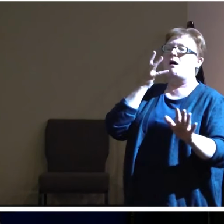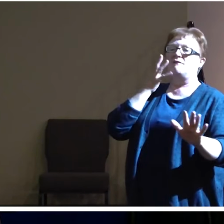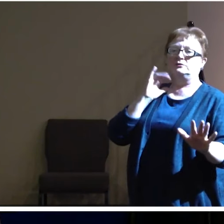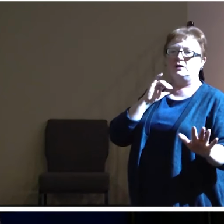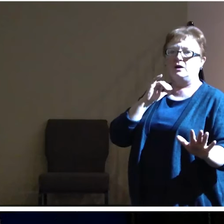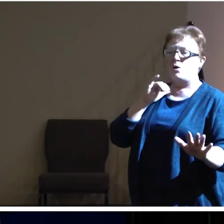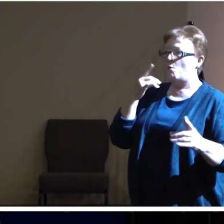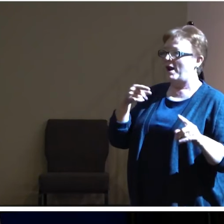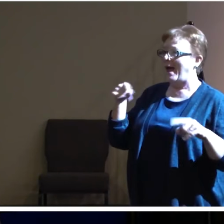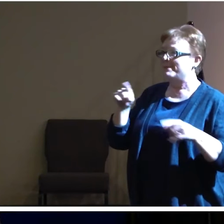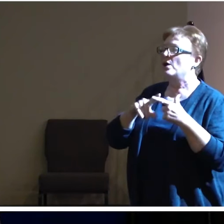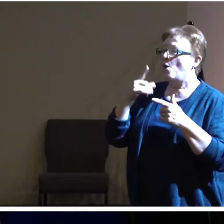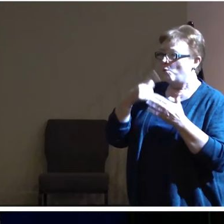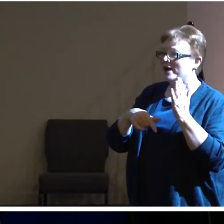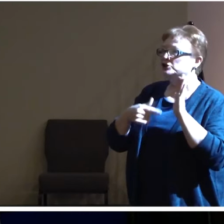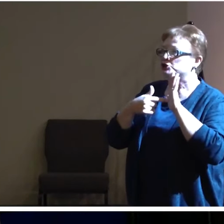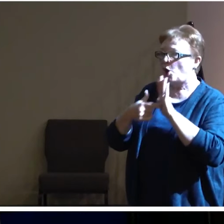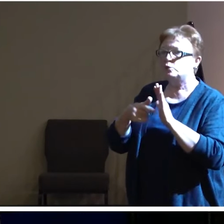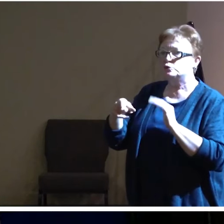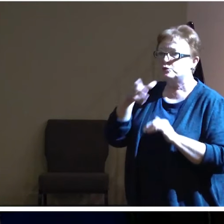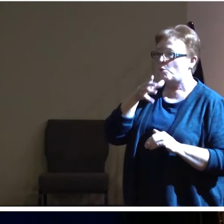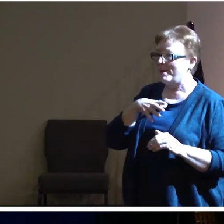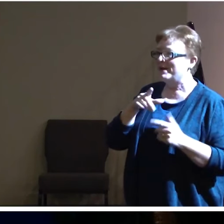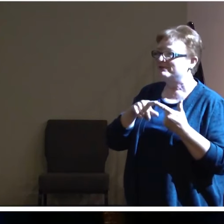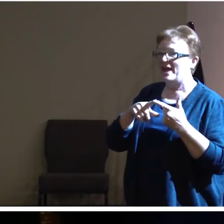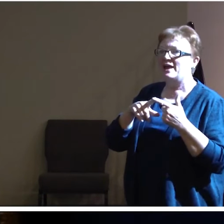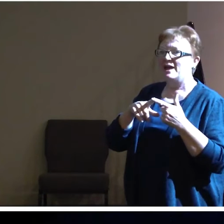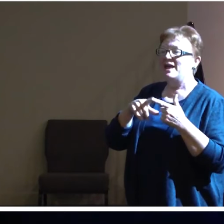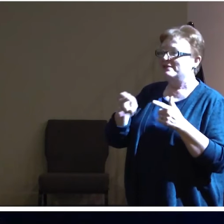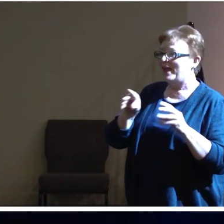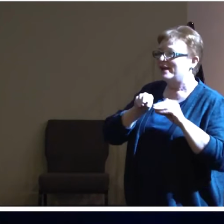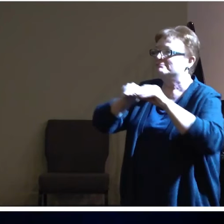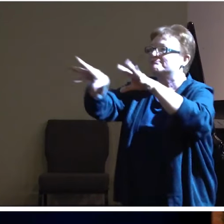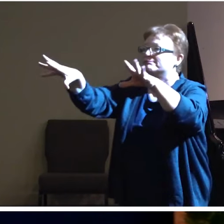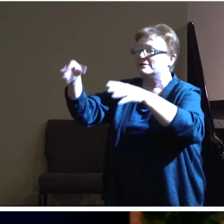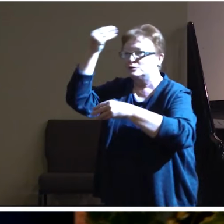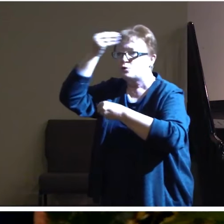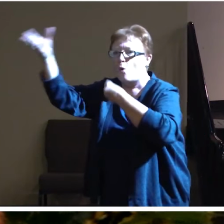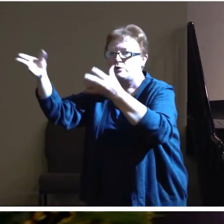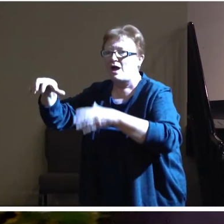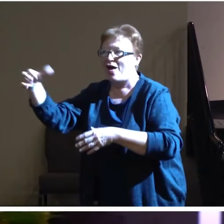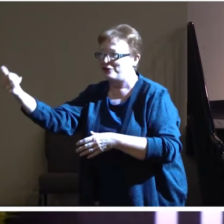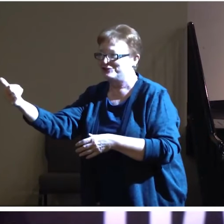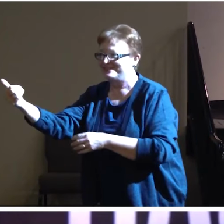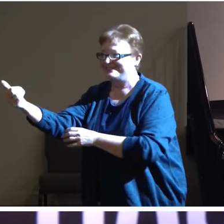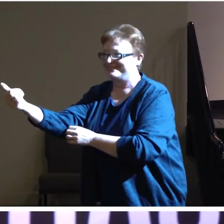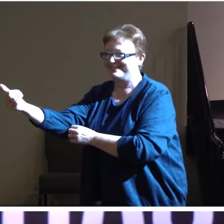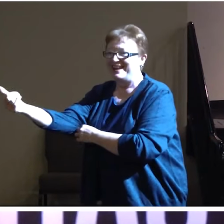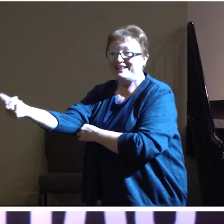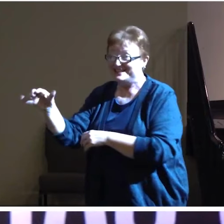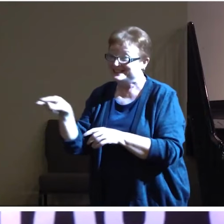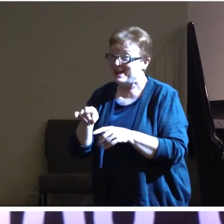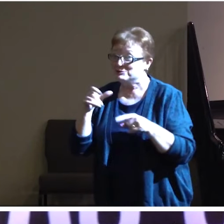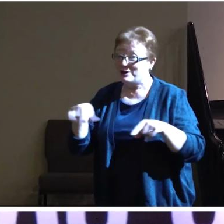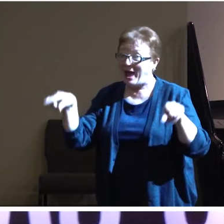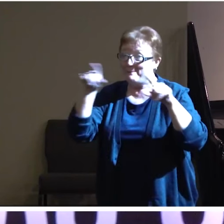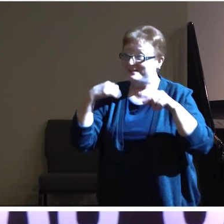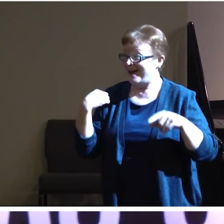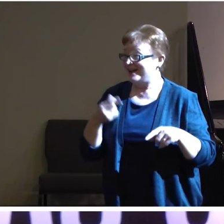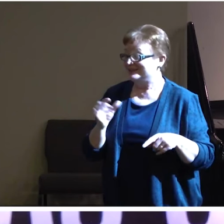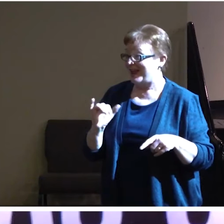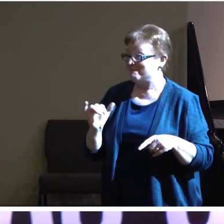What was revealed to these women, they revealed to others. This would ultimately spill over